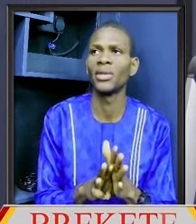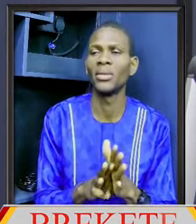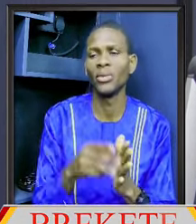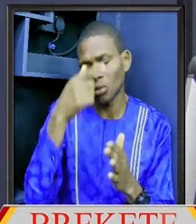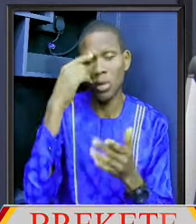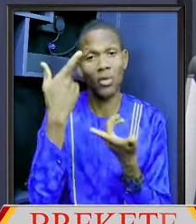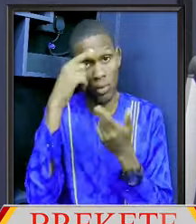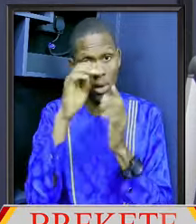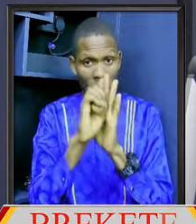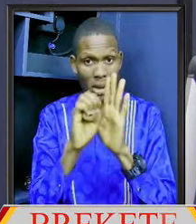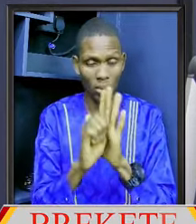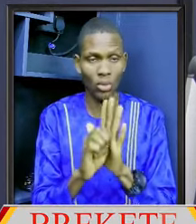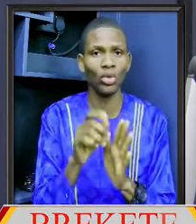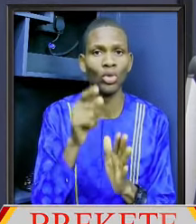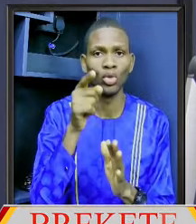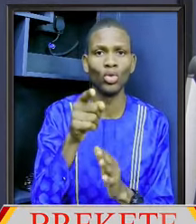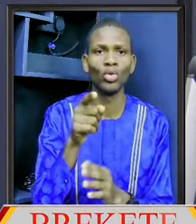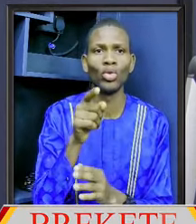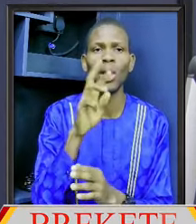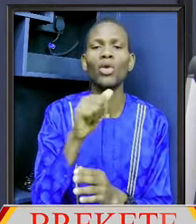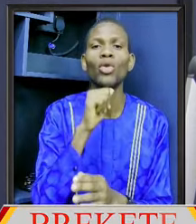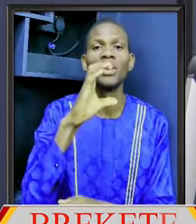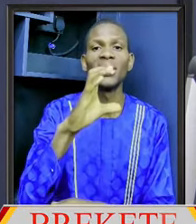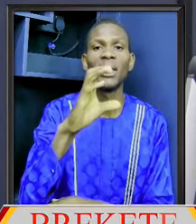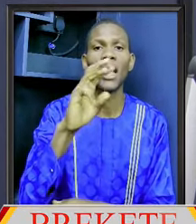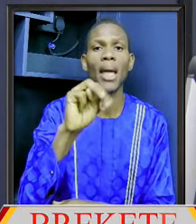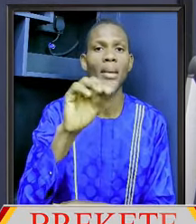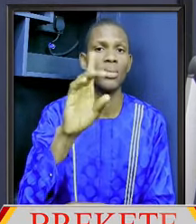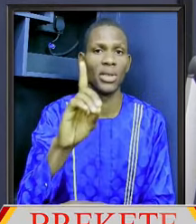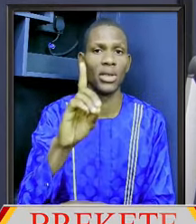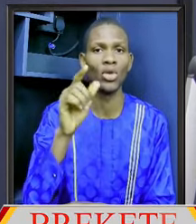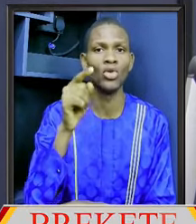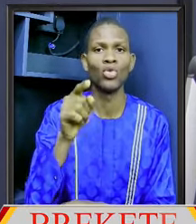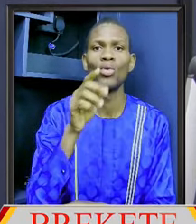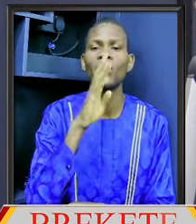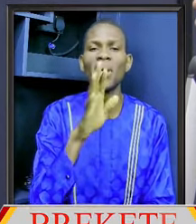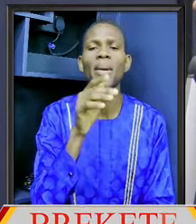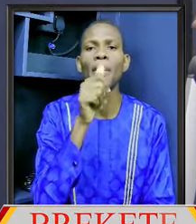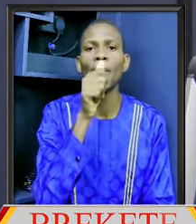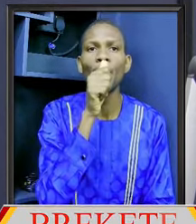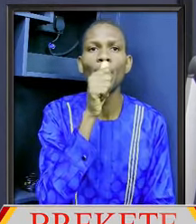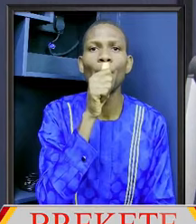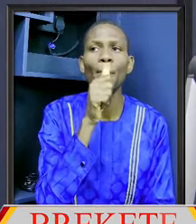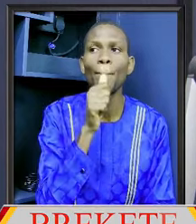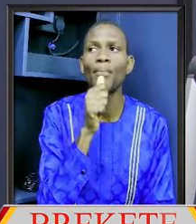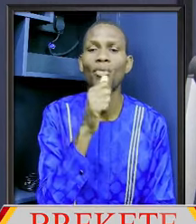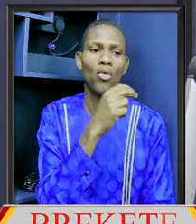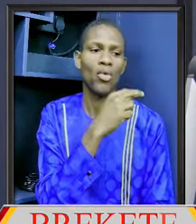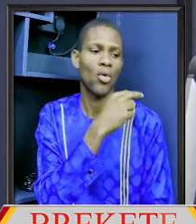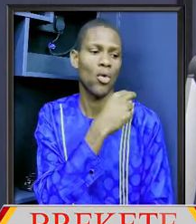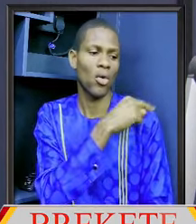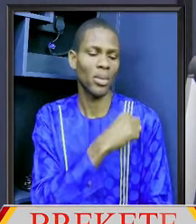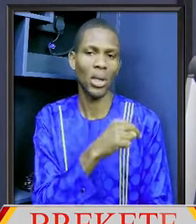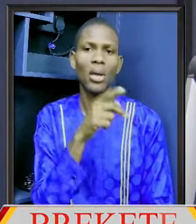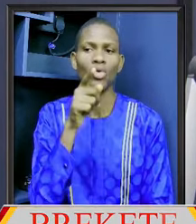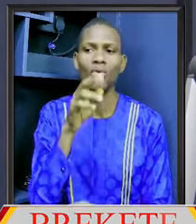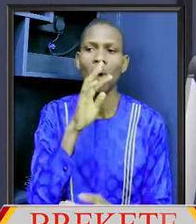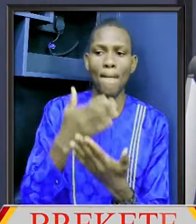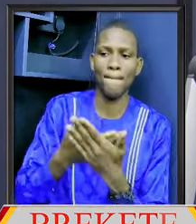Because let's assume you no be CMD, you be private or hospital. Una dey